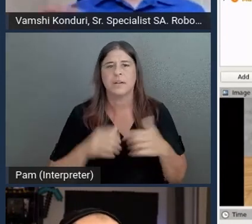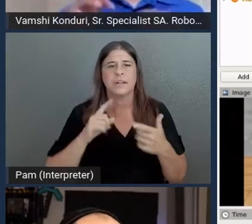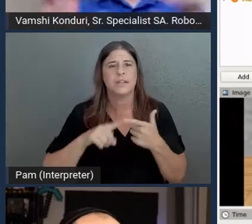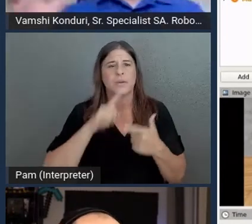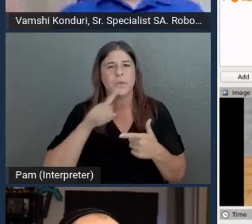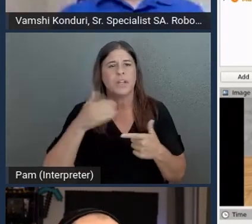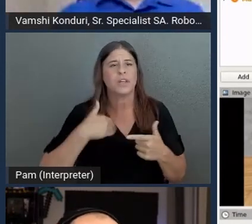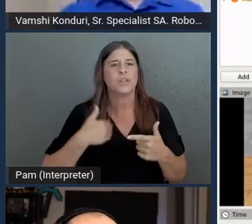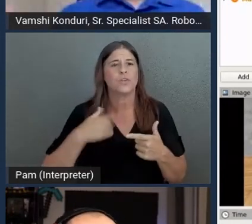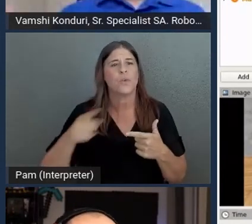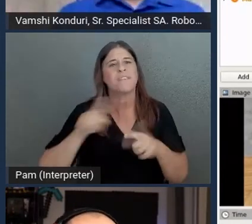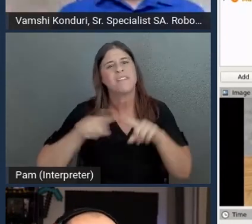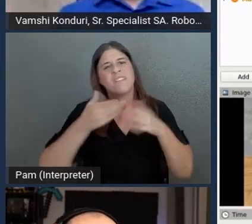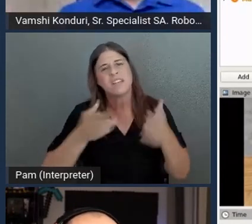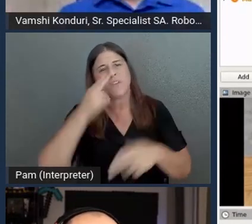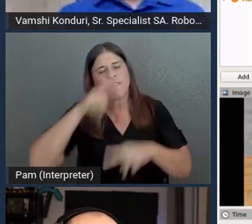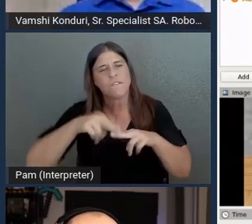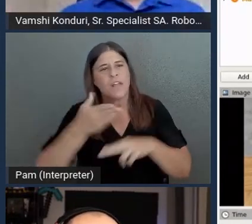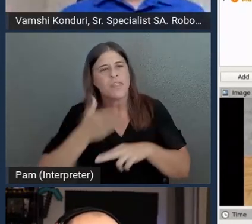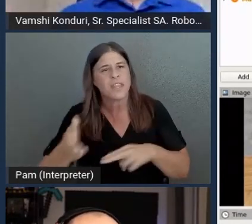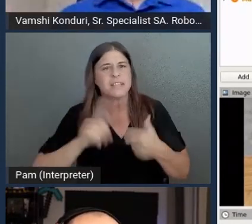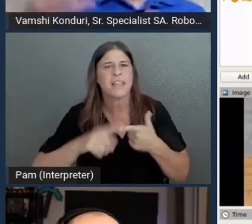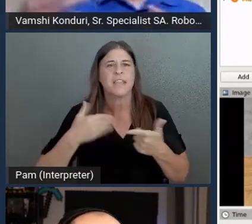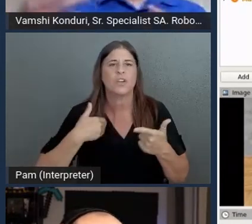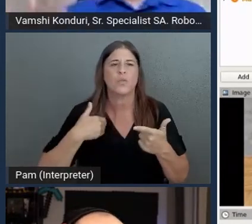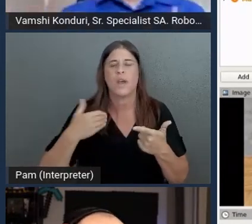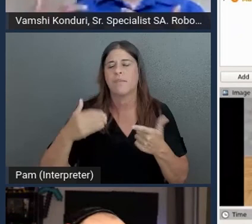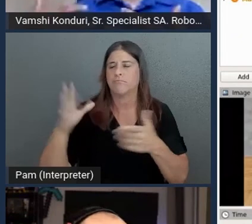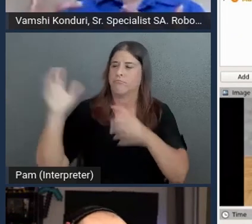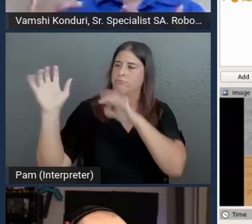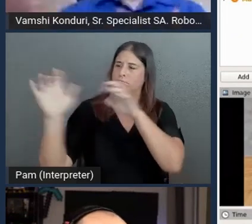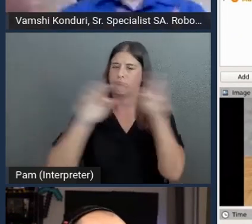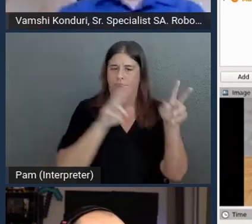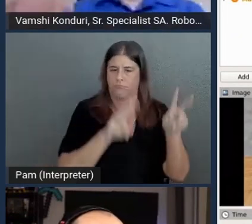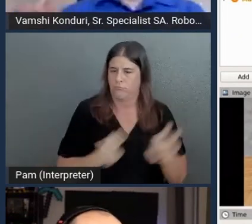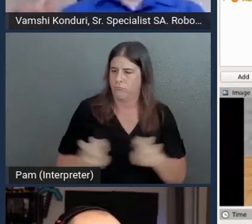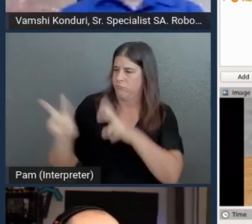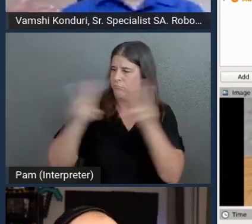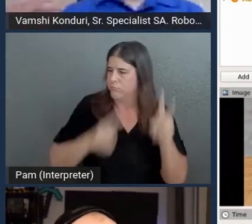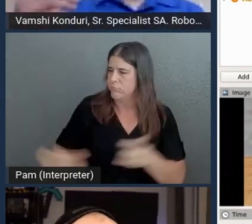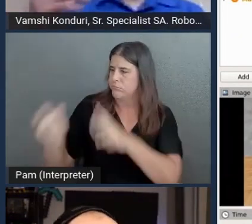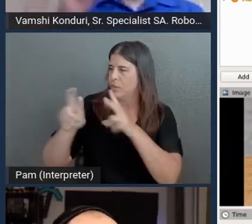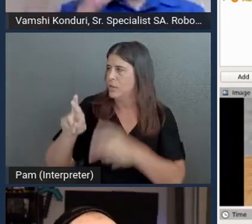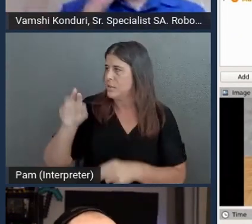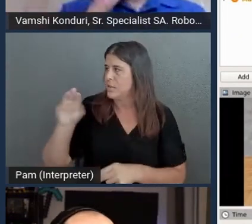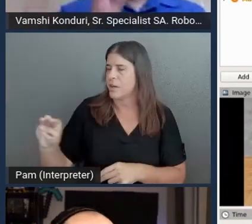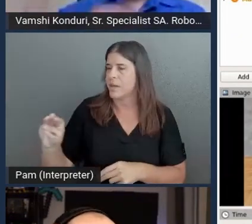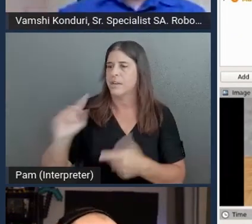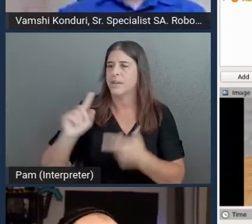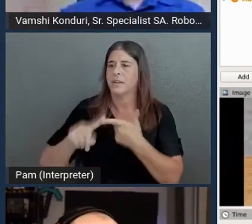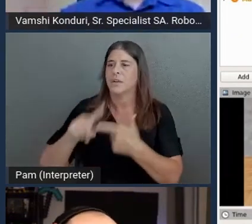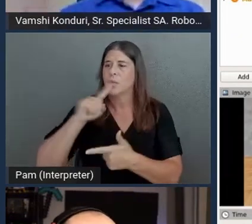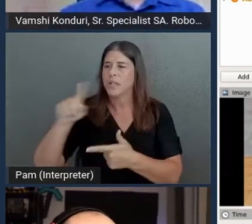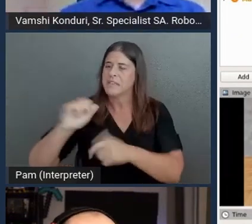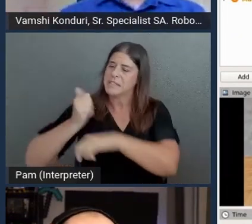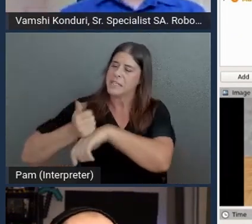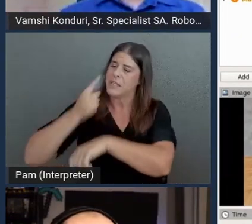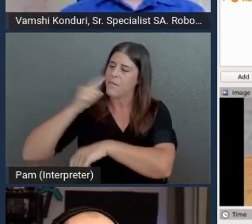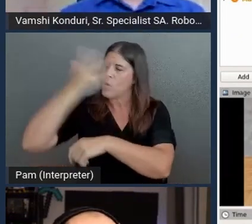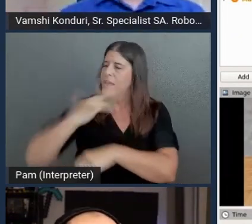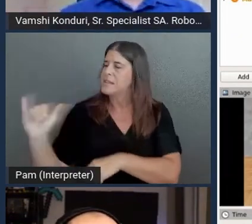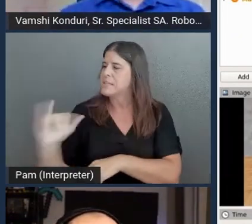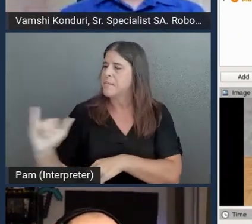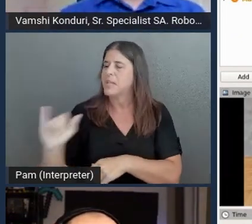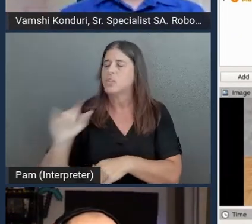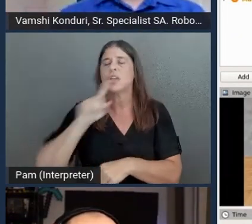stuff, and puts it into a format that RoboMaker can help to set up and run the simulation for you. So that's actually